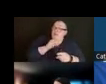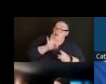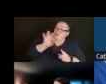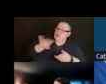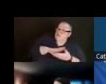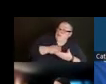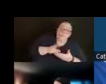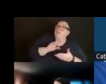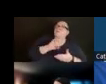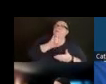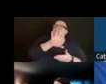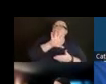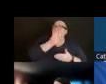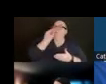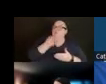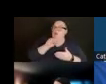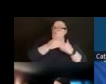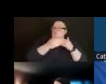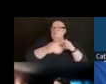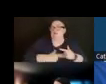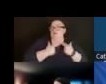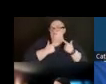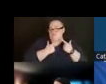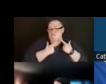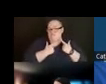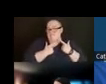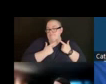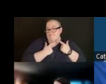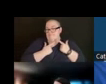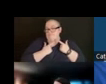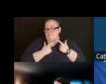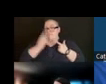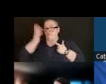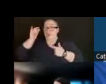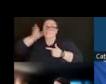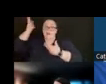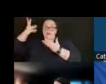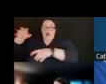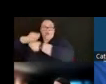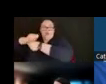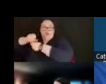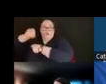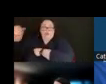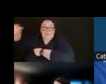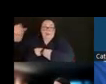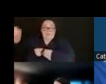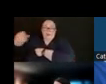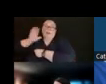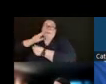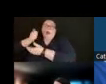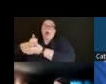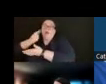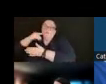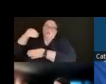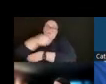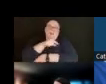that higher level for the rest of his life. So you can see that this can change over time.